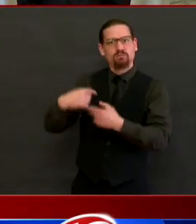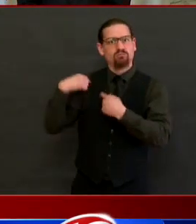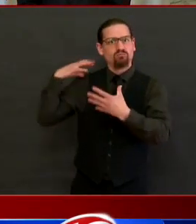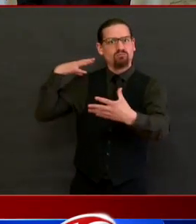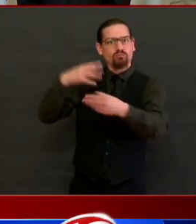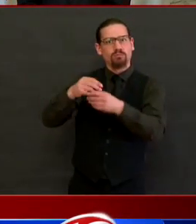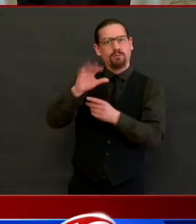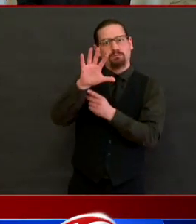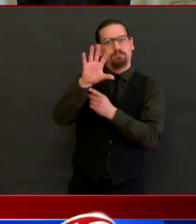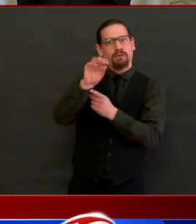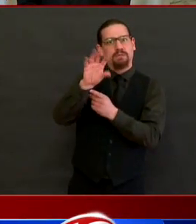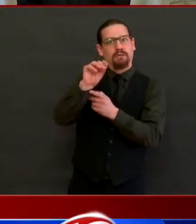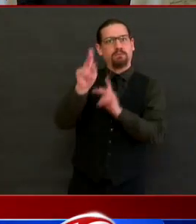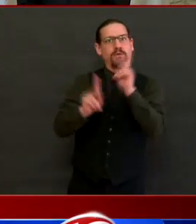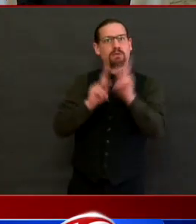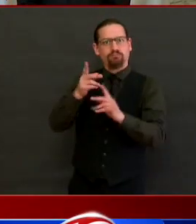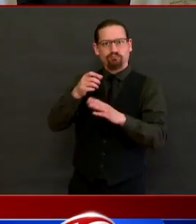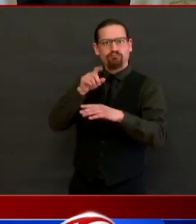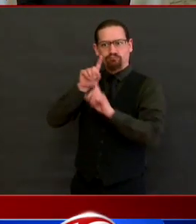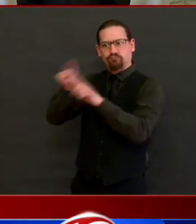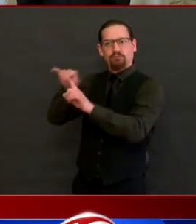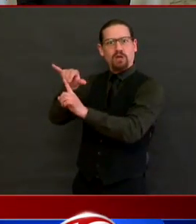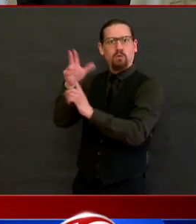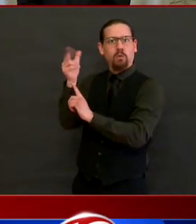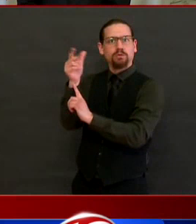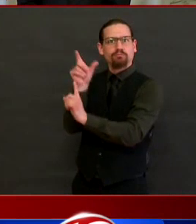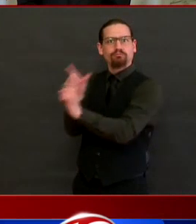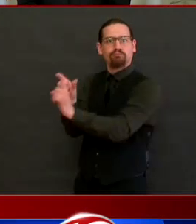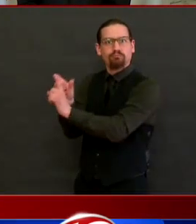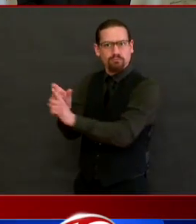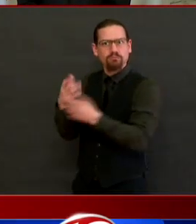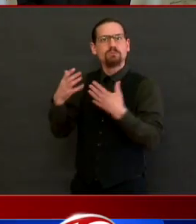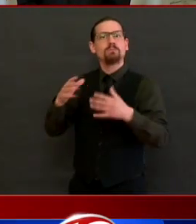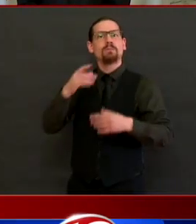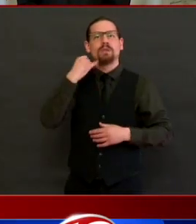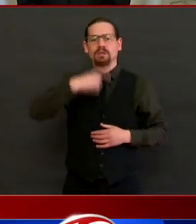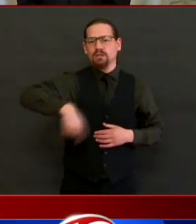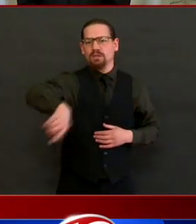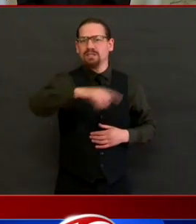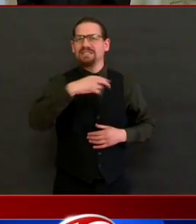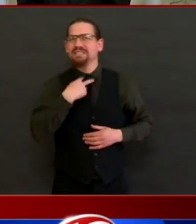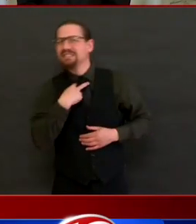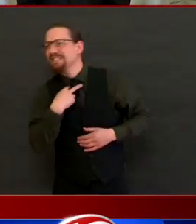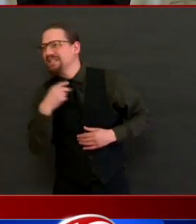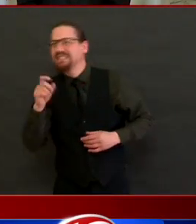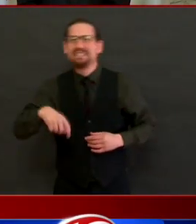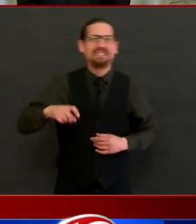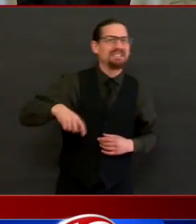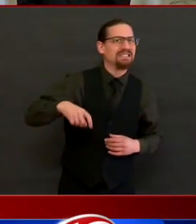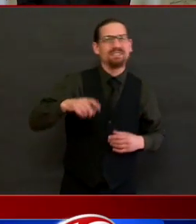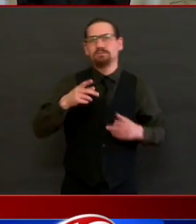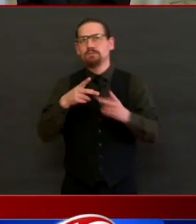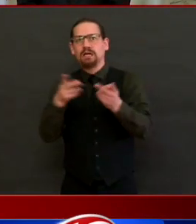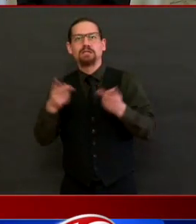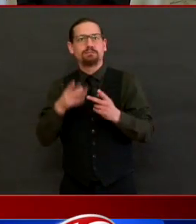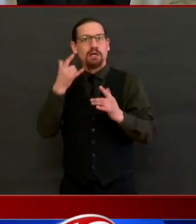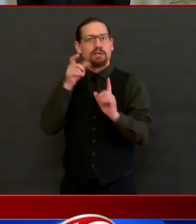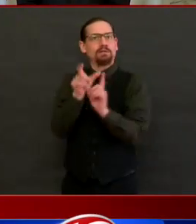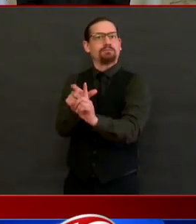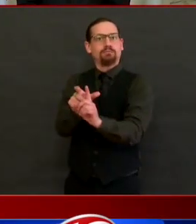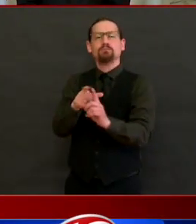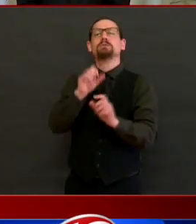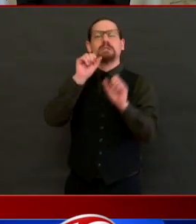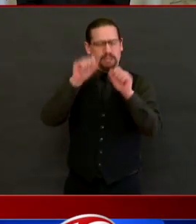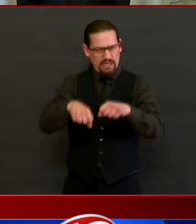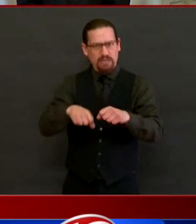And so we have arranged for this hotel so that we can keep you there safely in quarantine. I